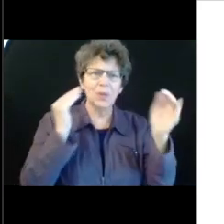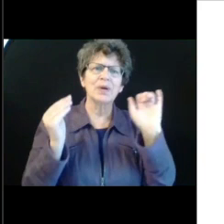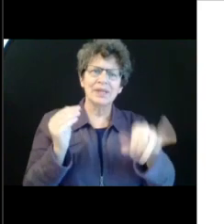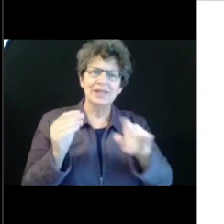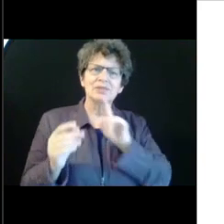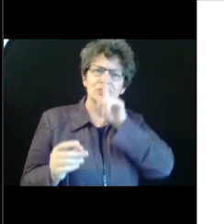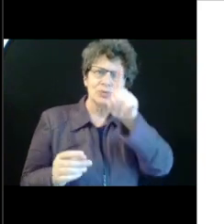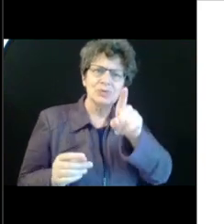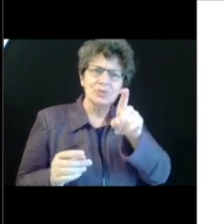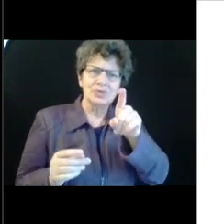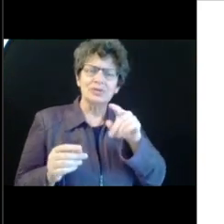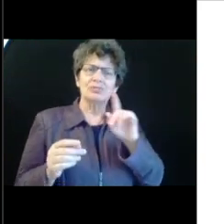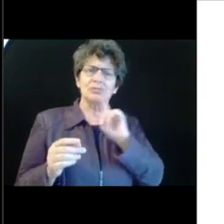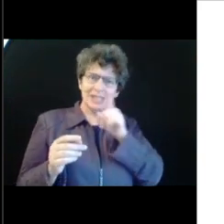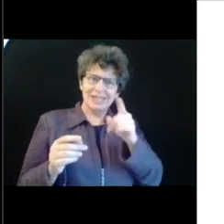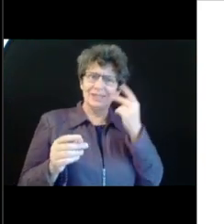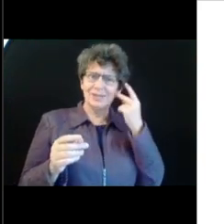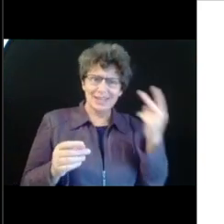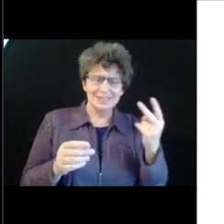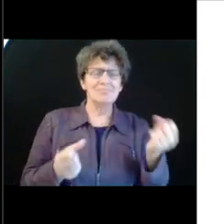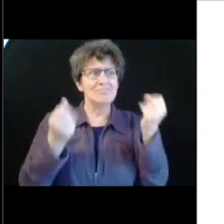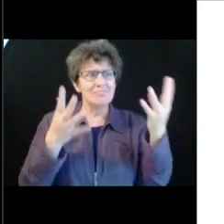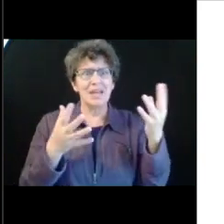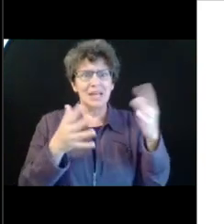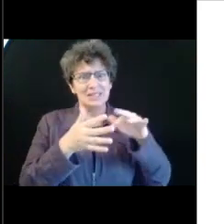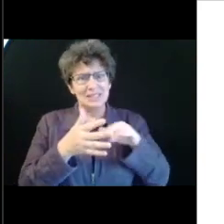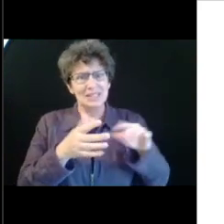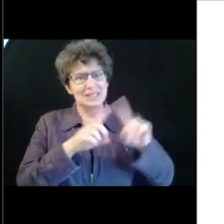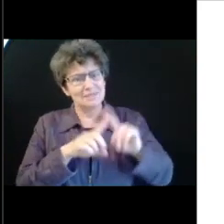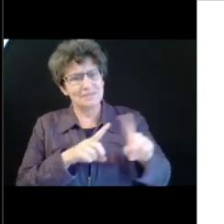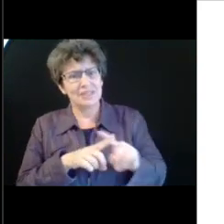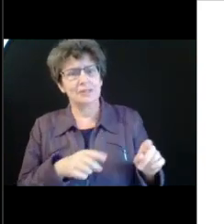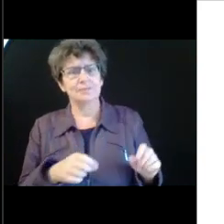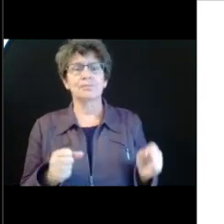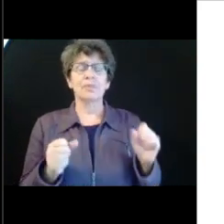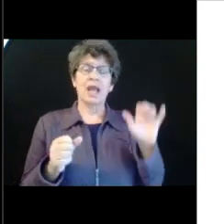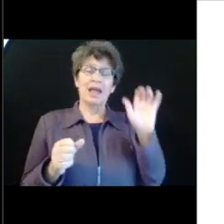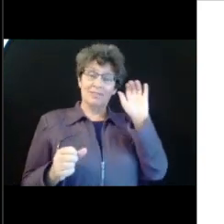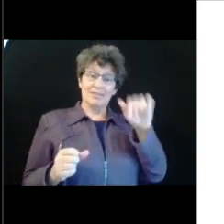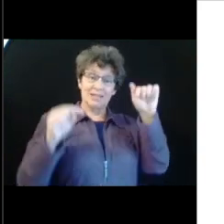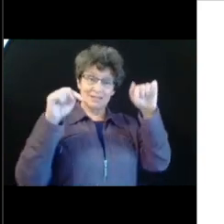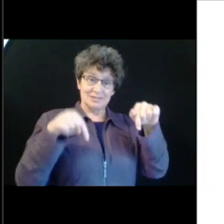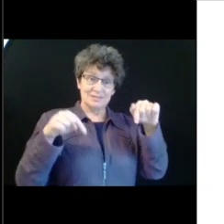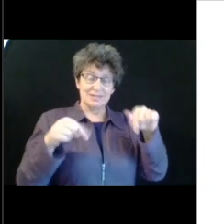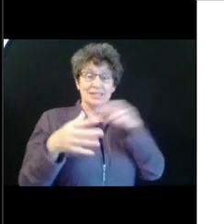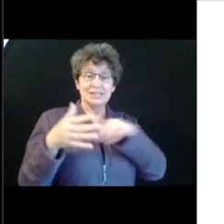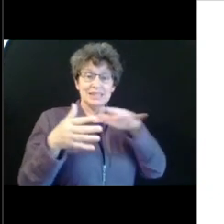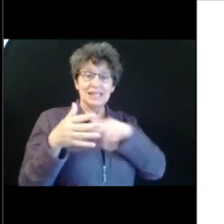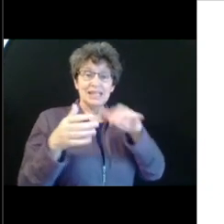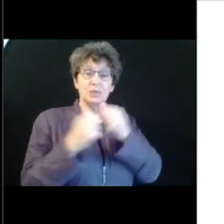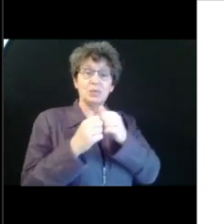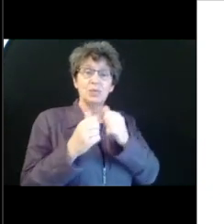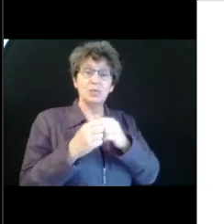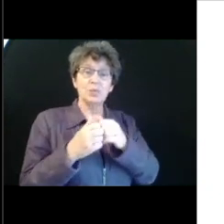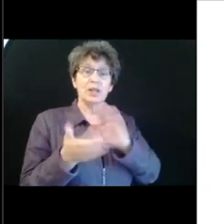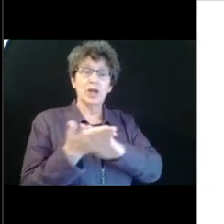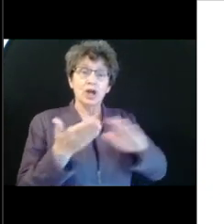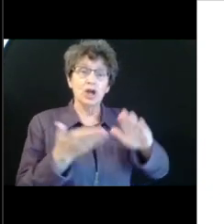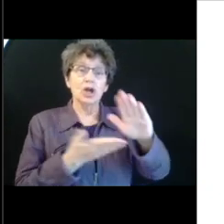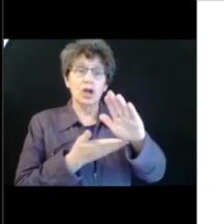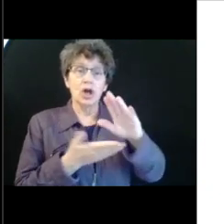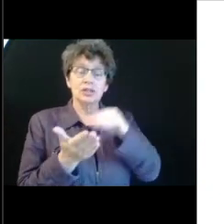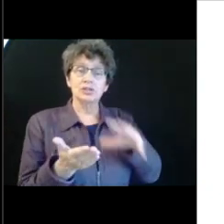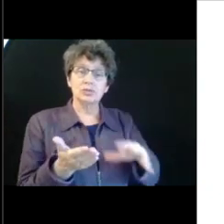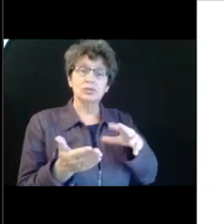here, this was a study that was done with college students, and these students volunteered to participate